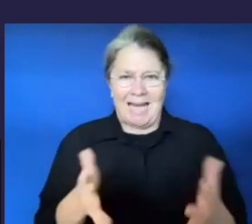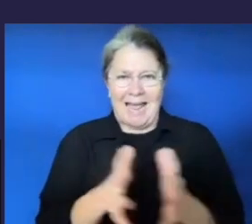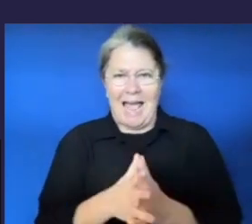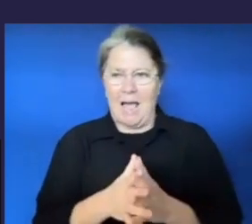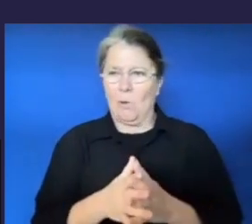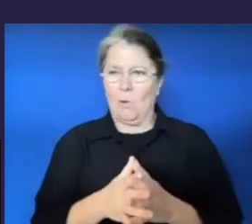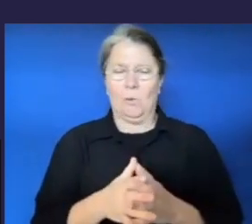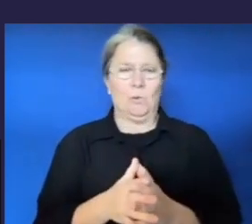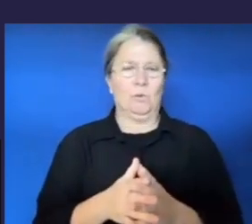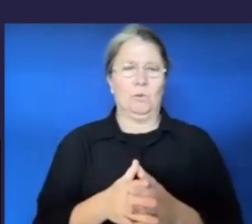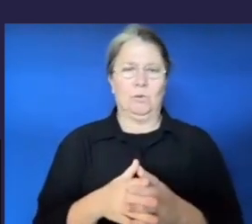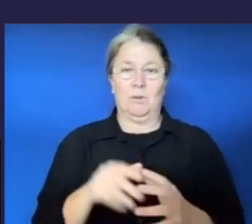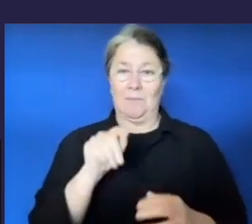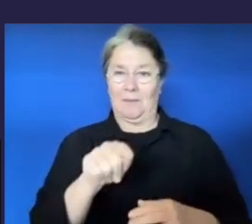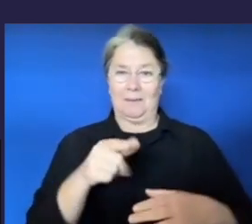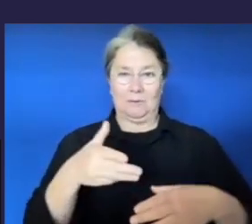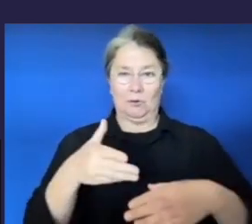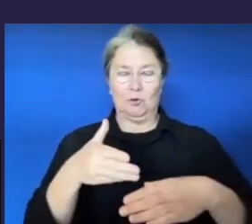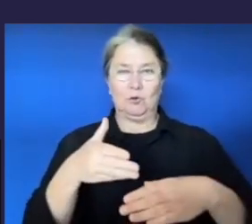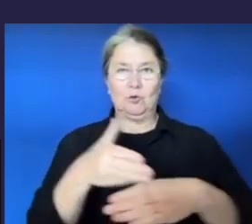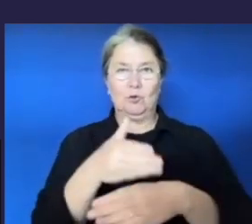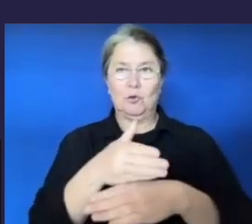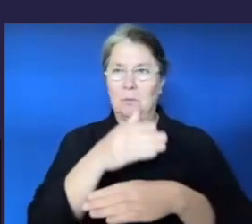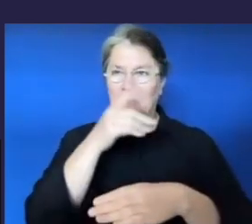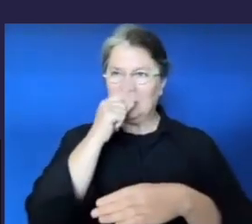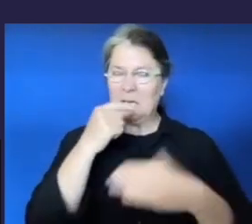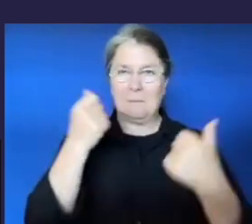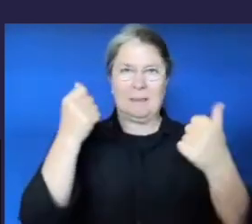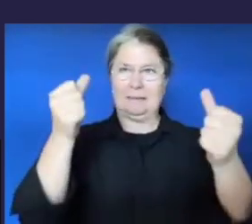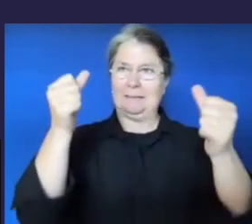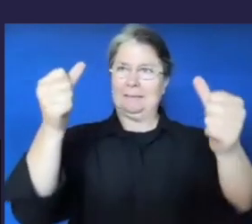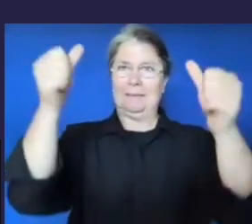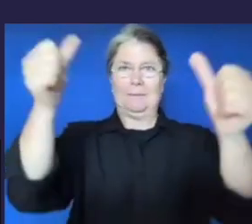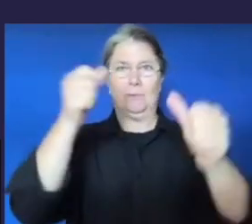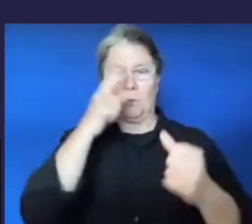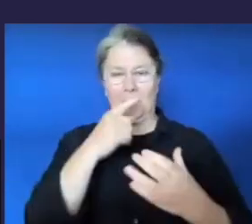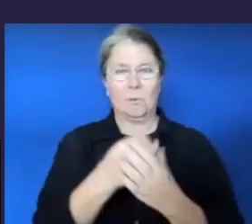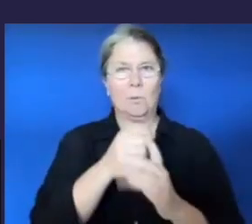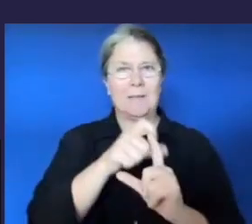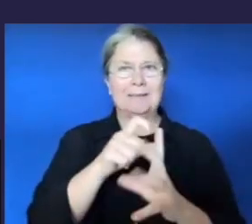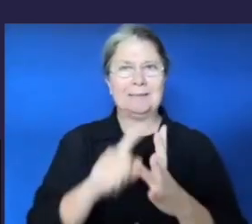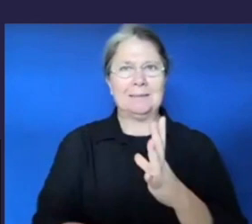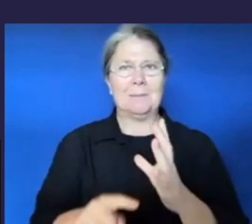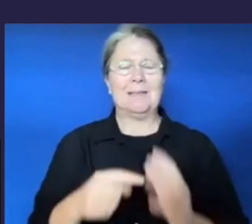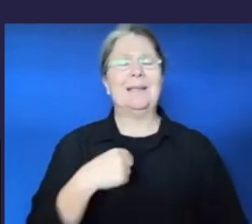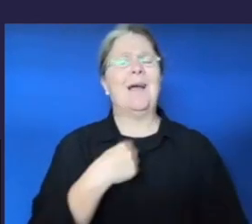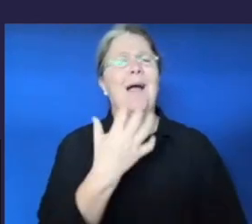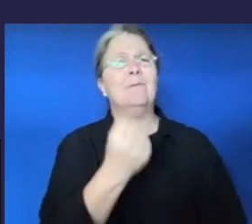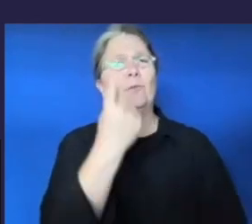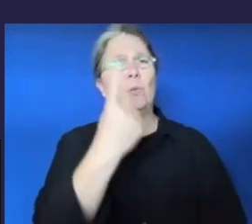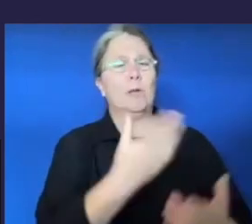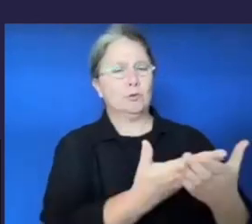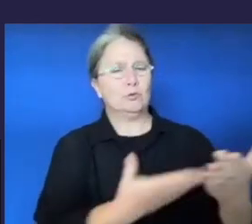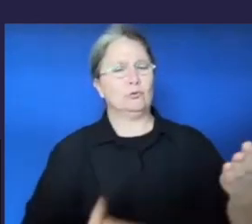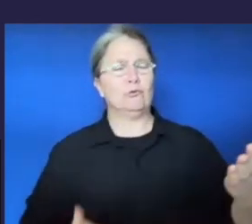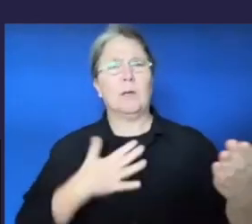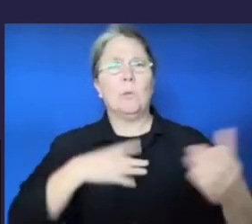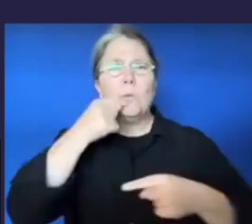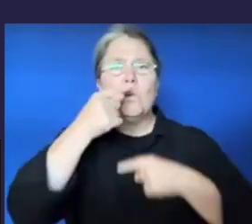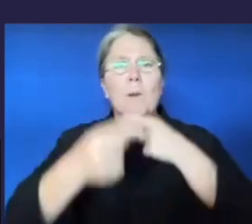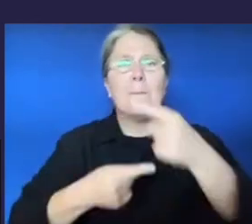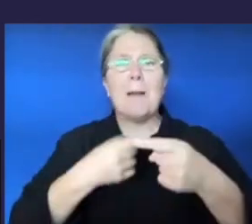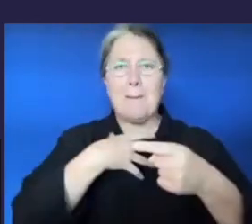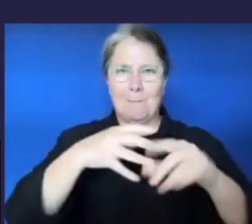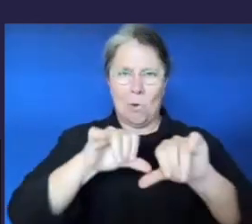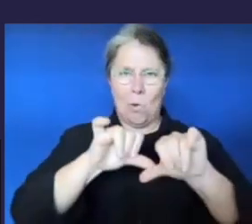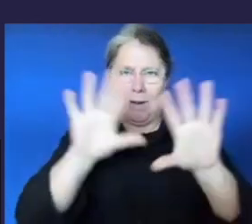people who have disabilities on the job. Let me share a story that might illustrate this a little bit more. I